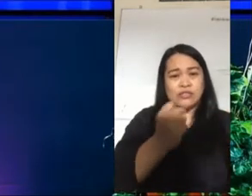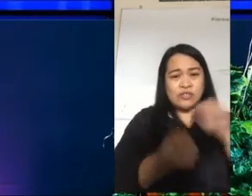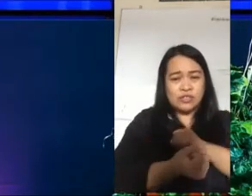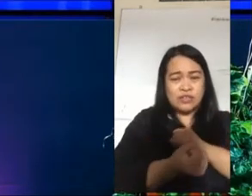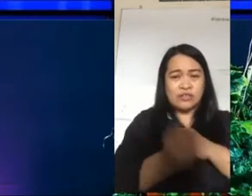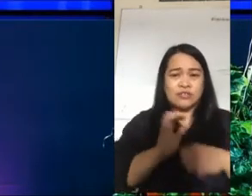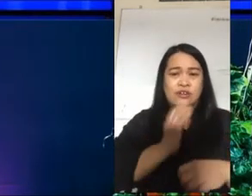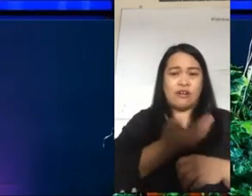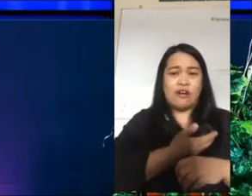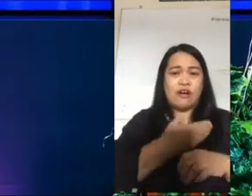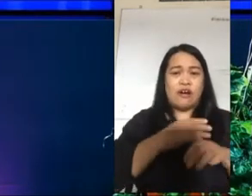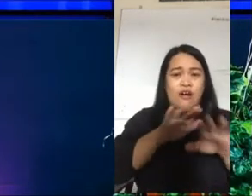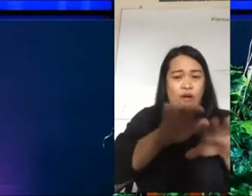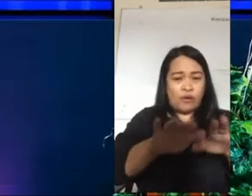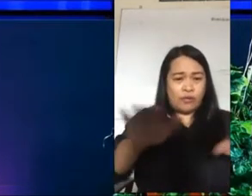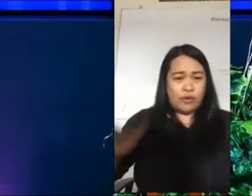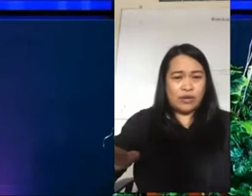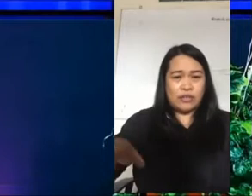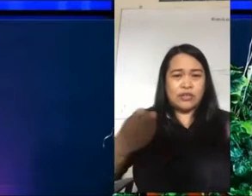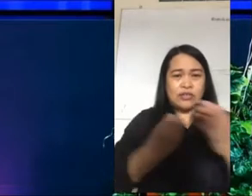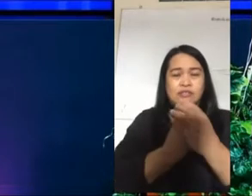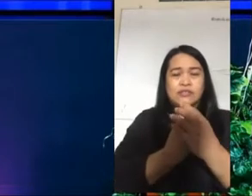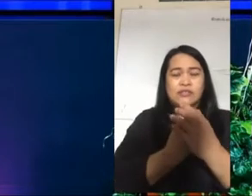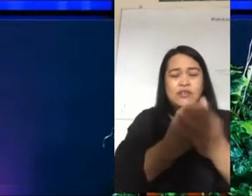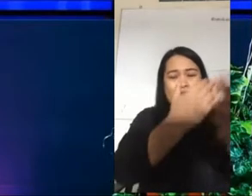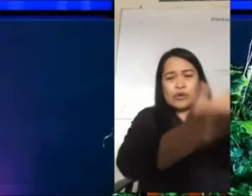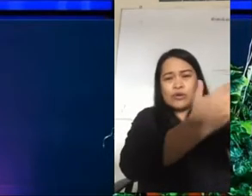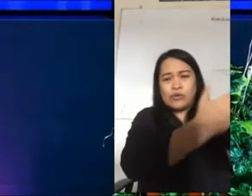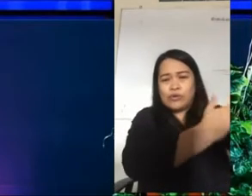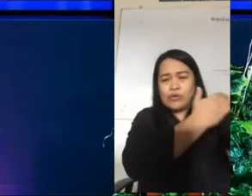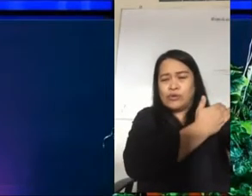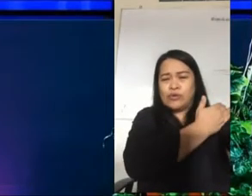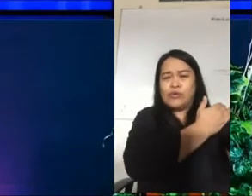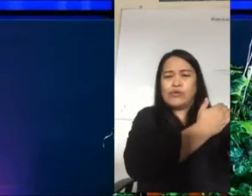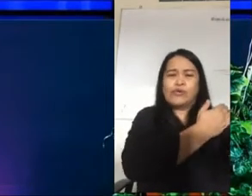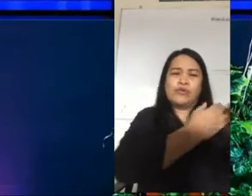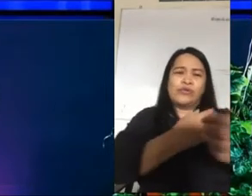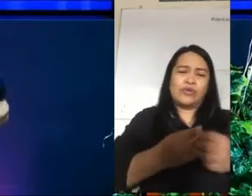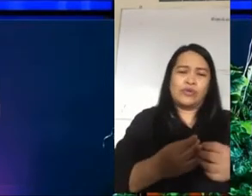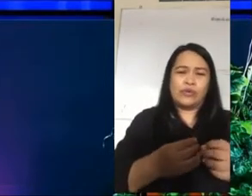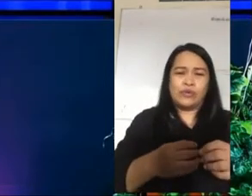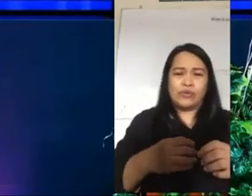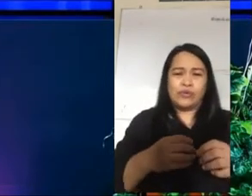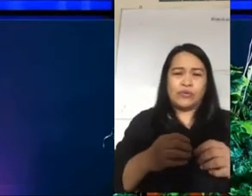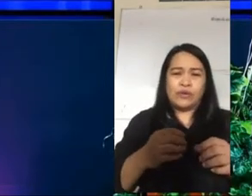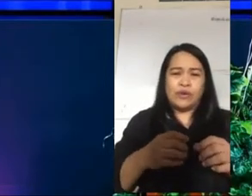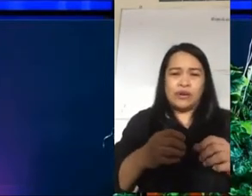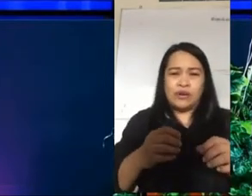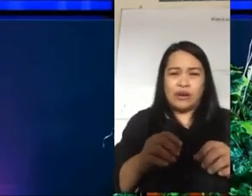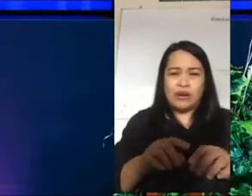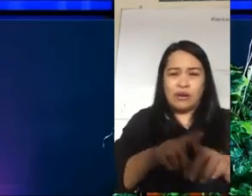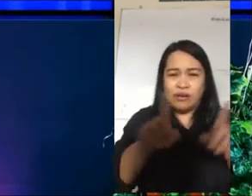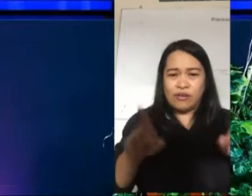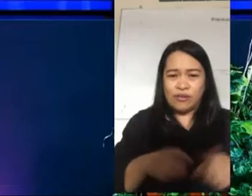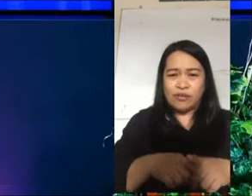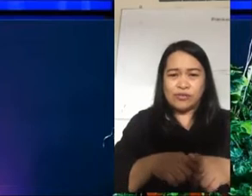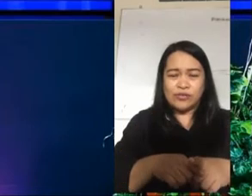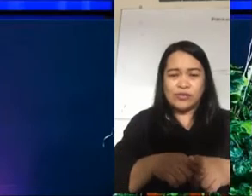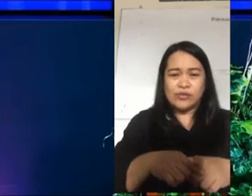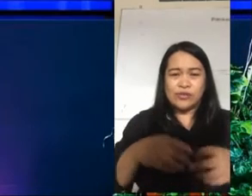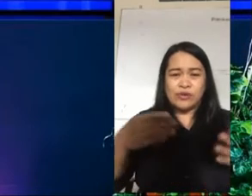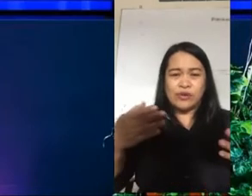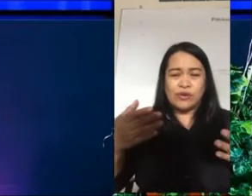day. New gray hairs emerge every time we look at the mirror. Now, in my case, losing